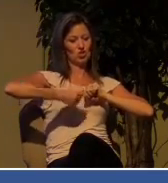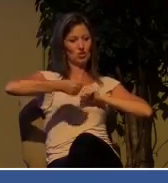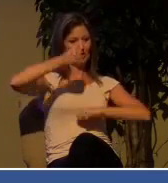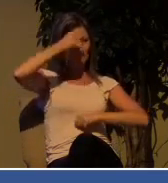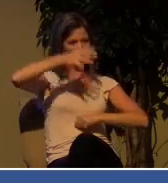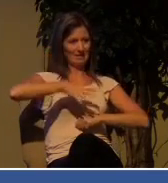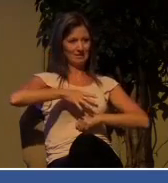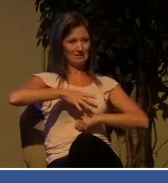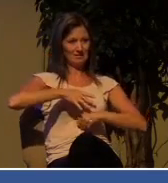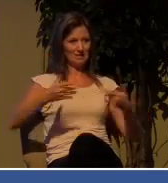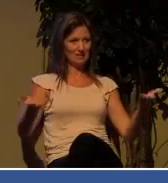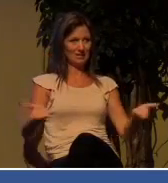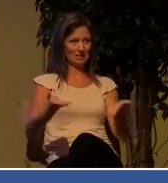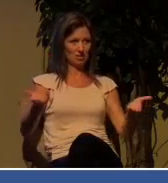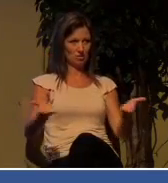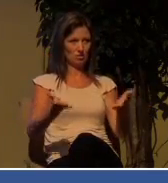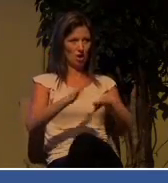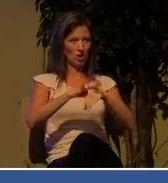men.